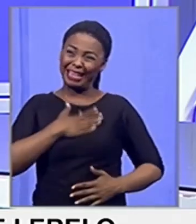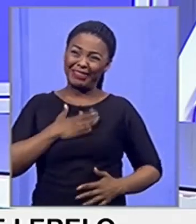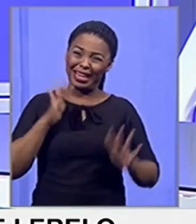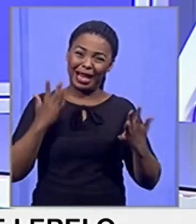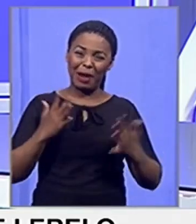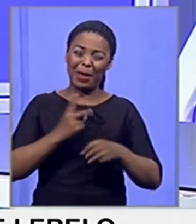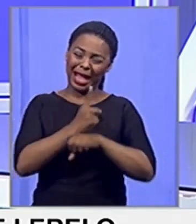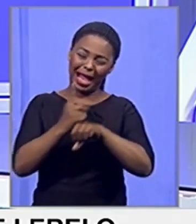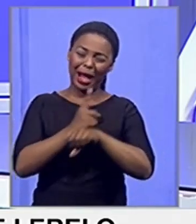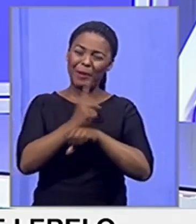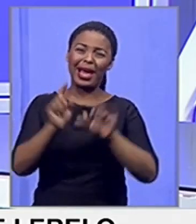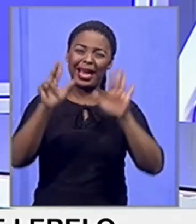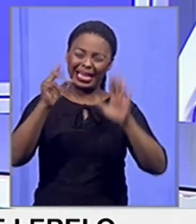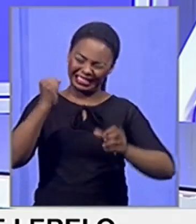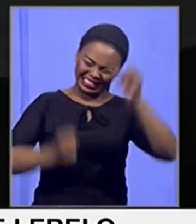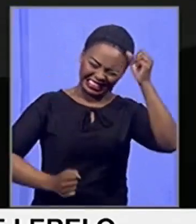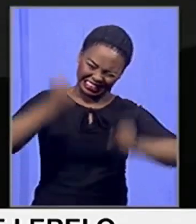kaofela.